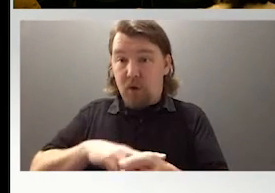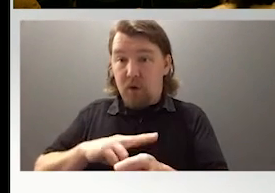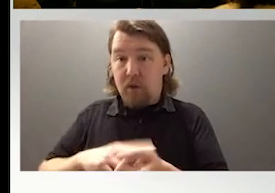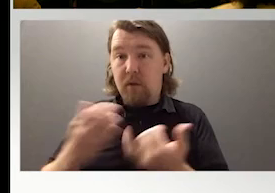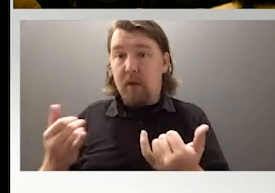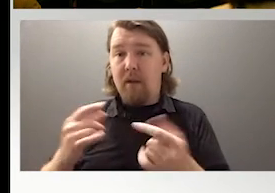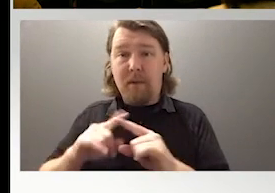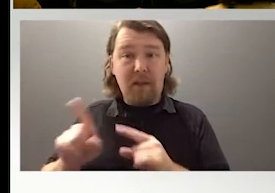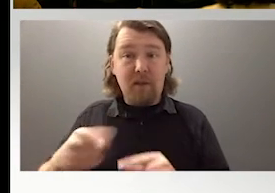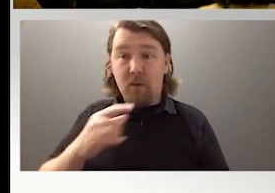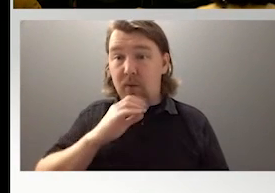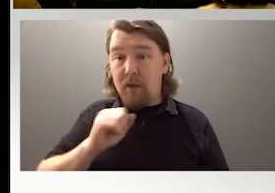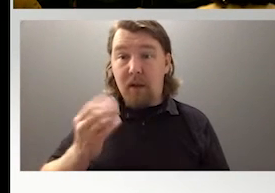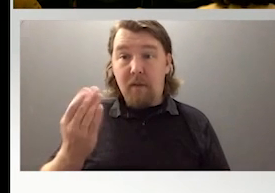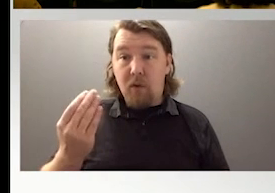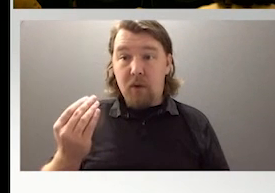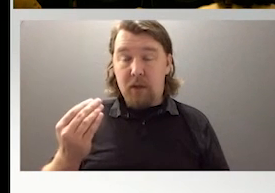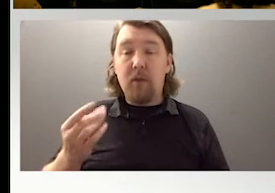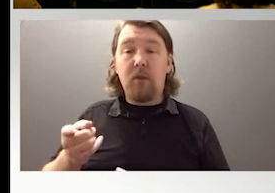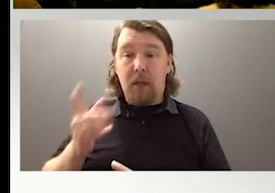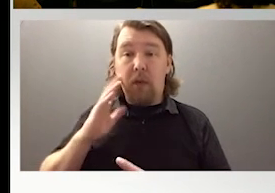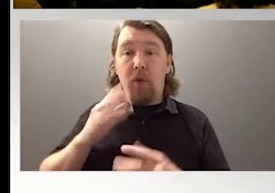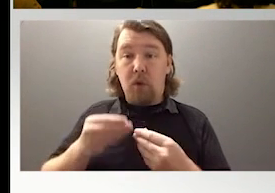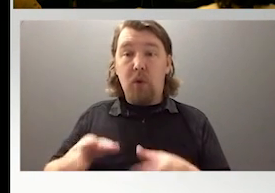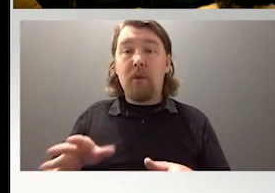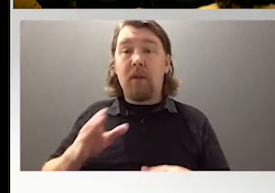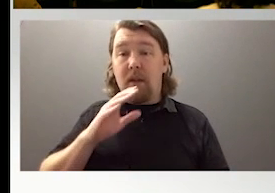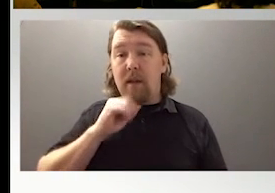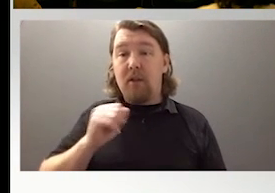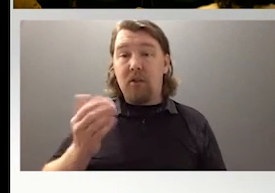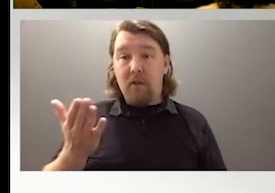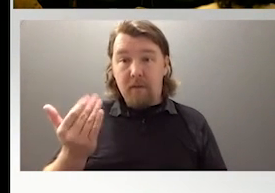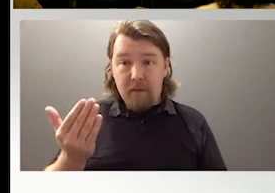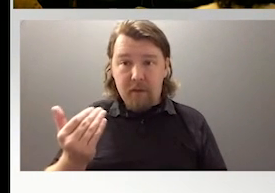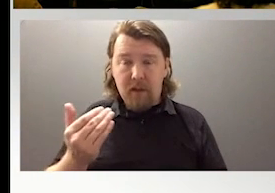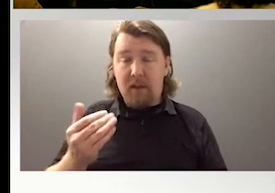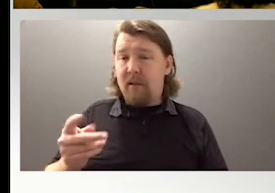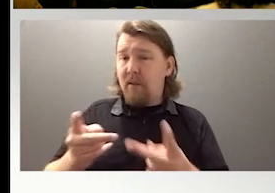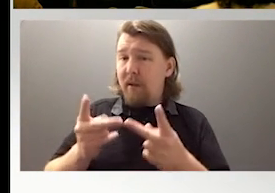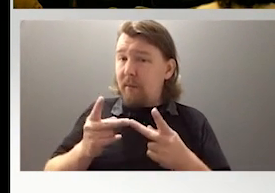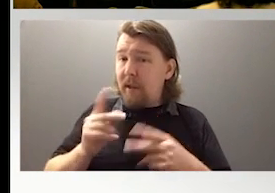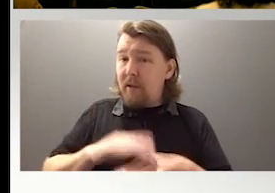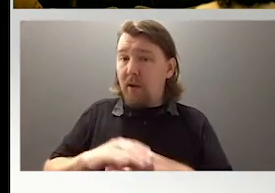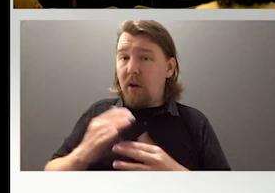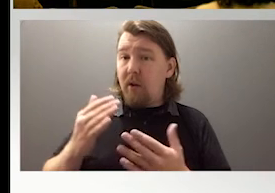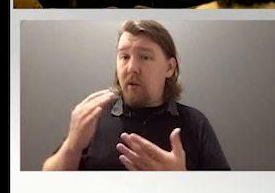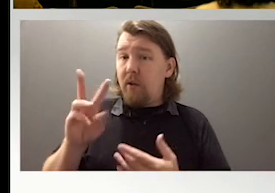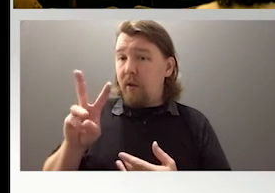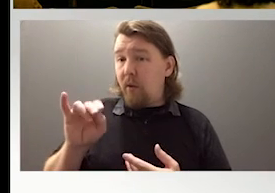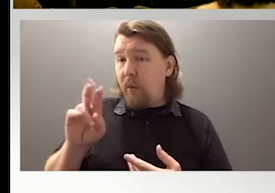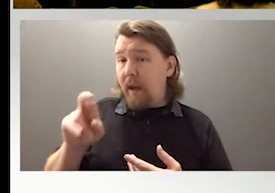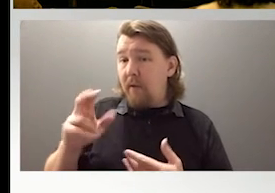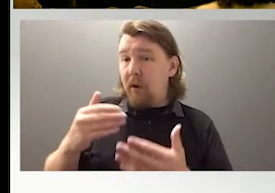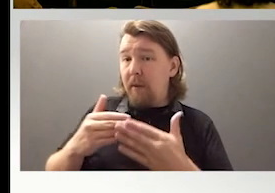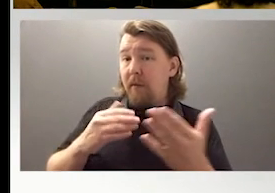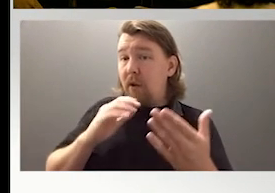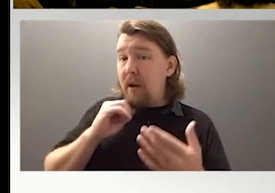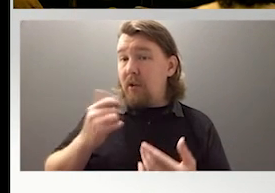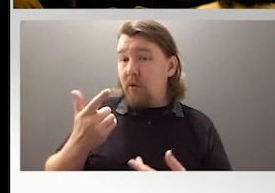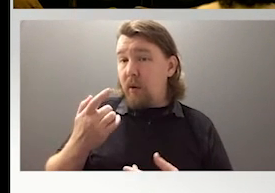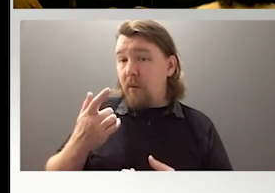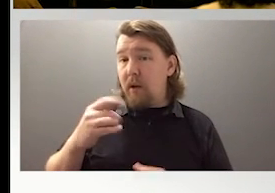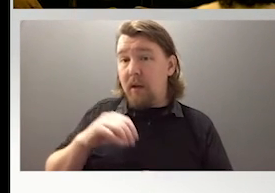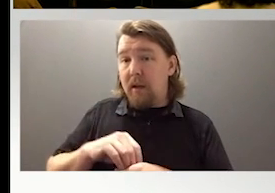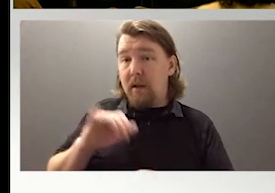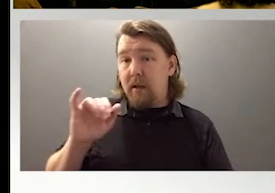But he's only 14, so he'll be 15 when he loses it. Is there a place on the waiver for the kids before they're 21 in